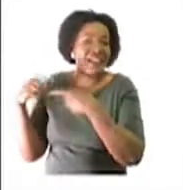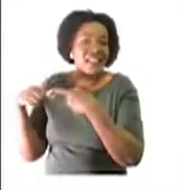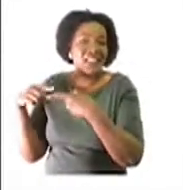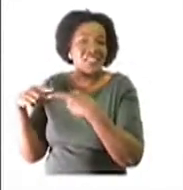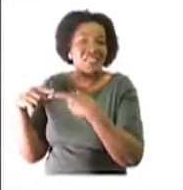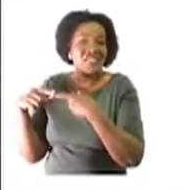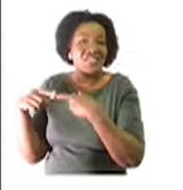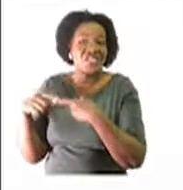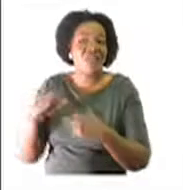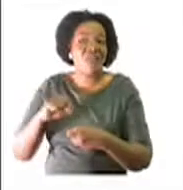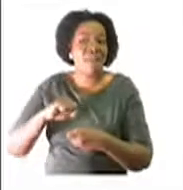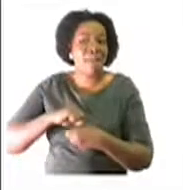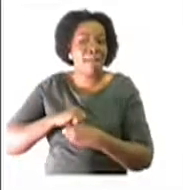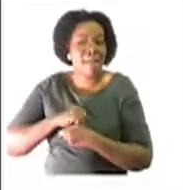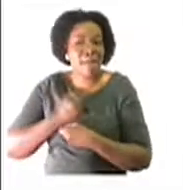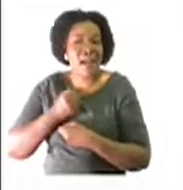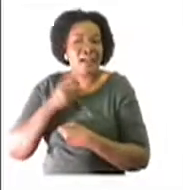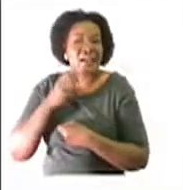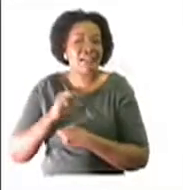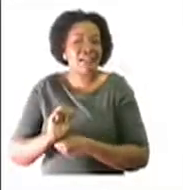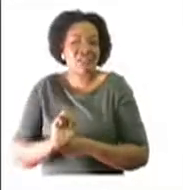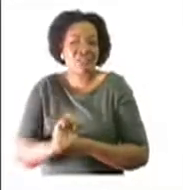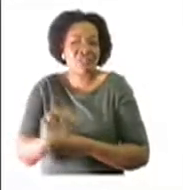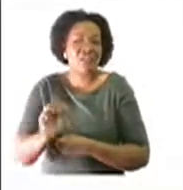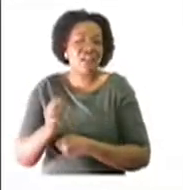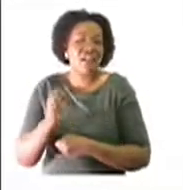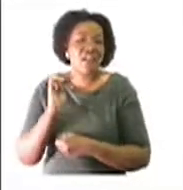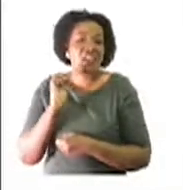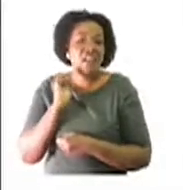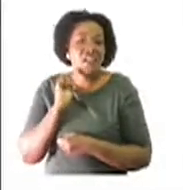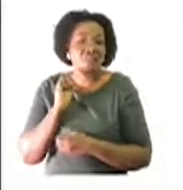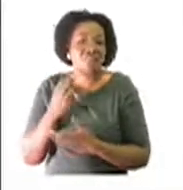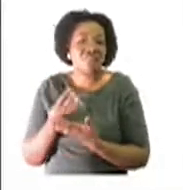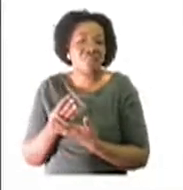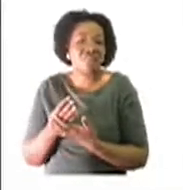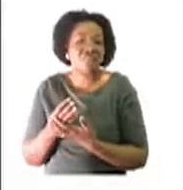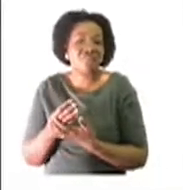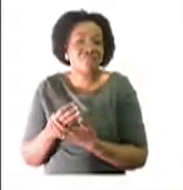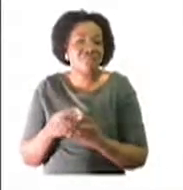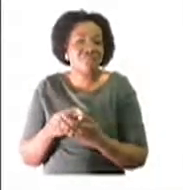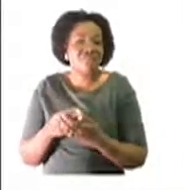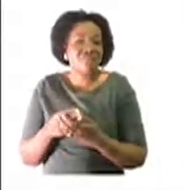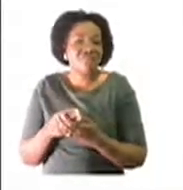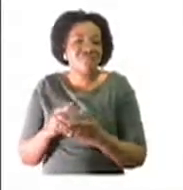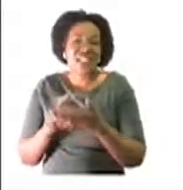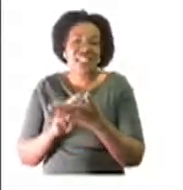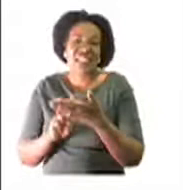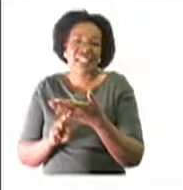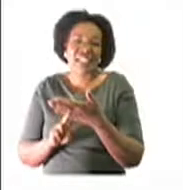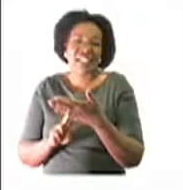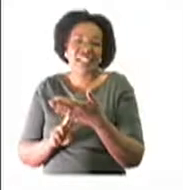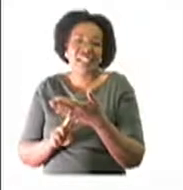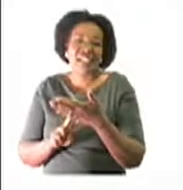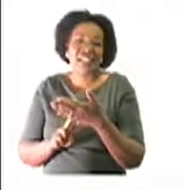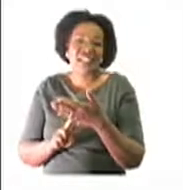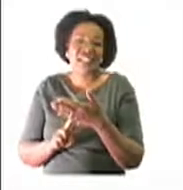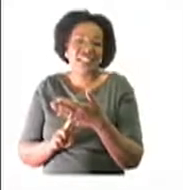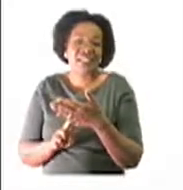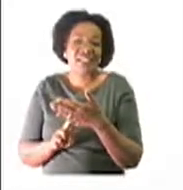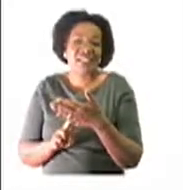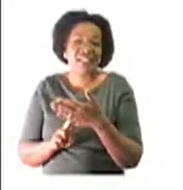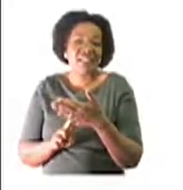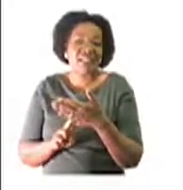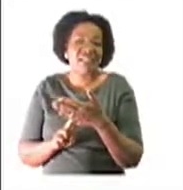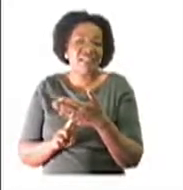possessive nouns. We have done them already. So let's quickly read the instruction. Complete the